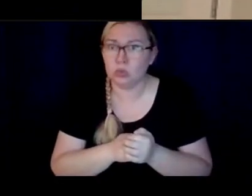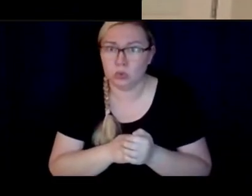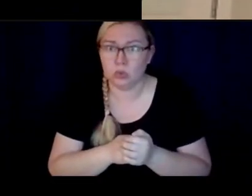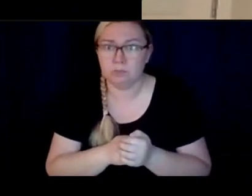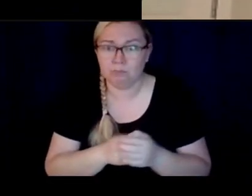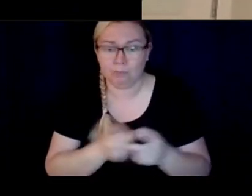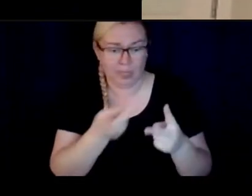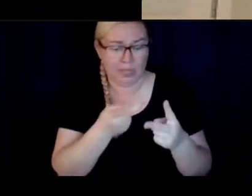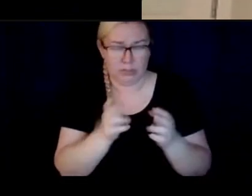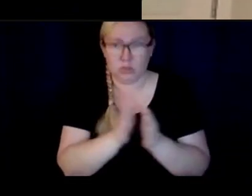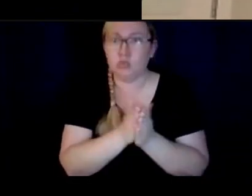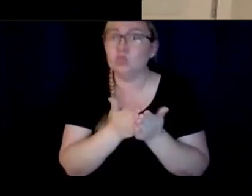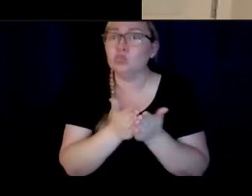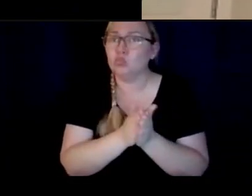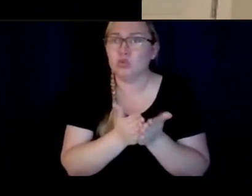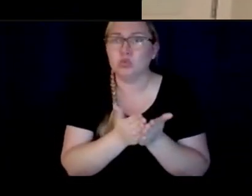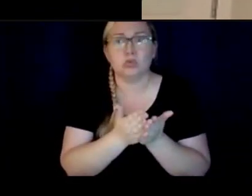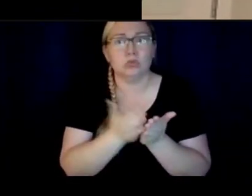These two books,